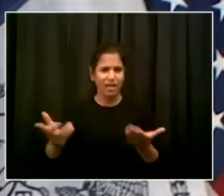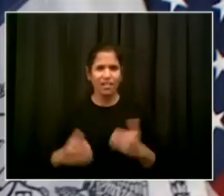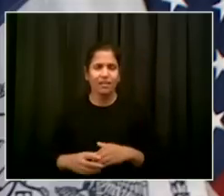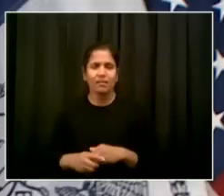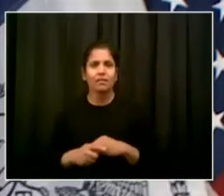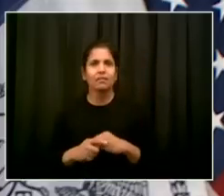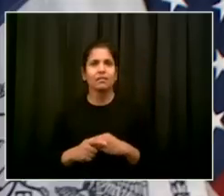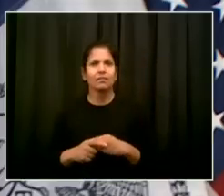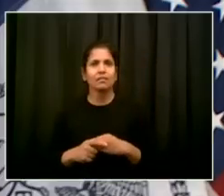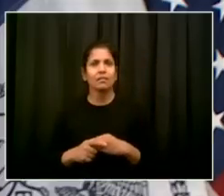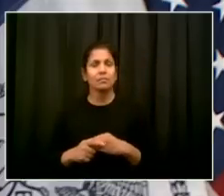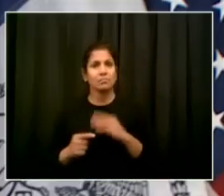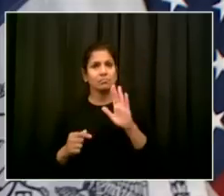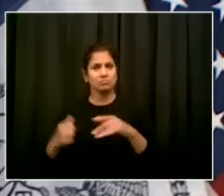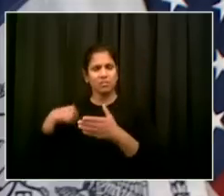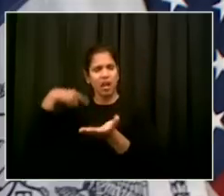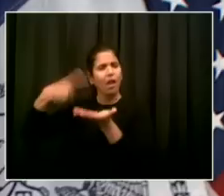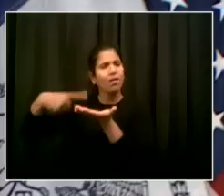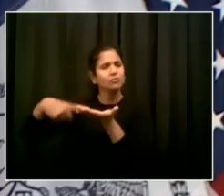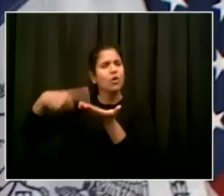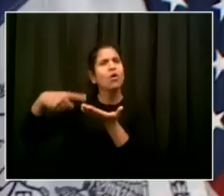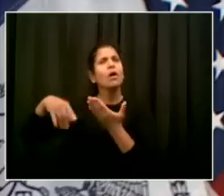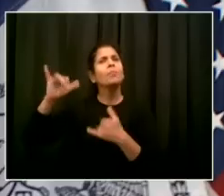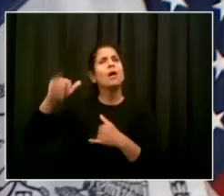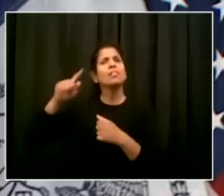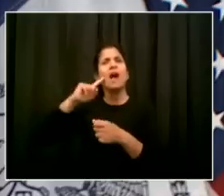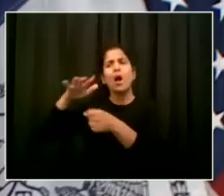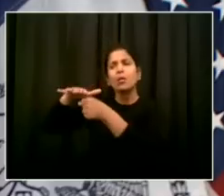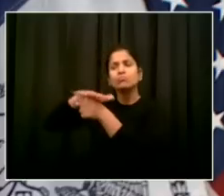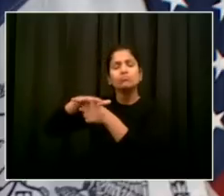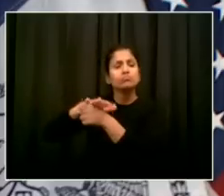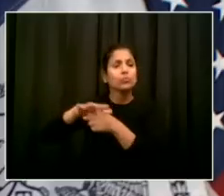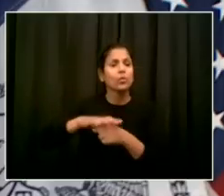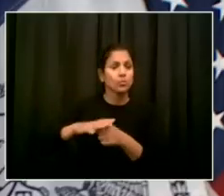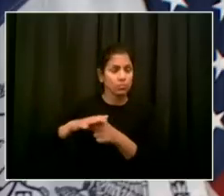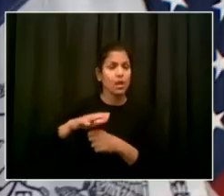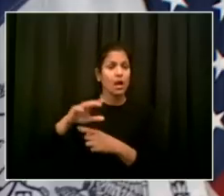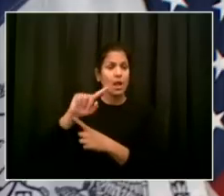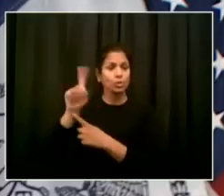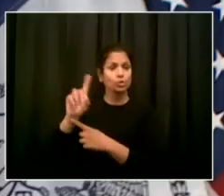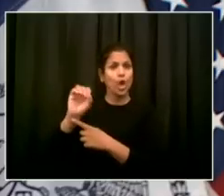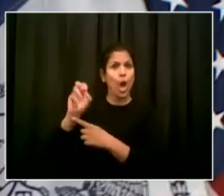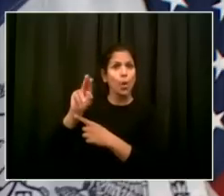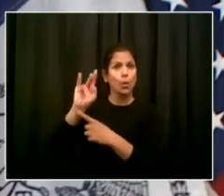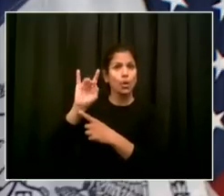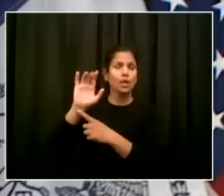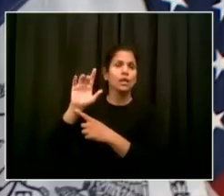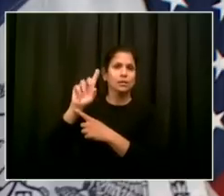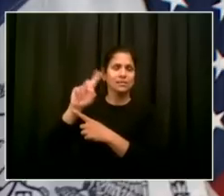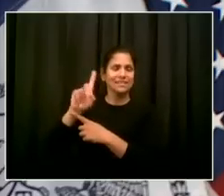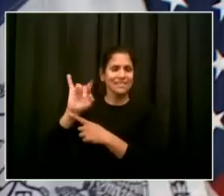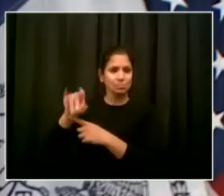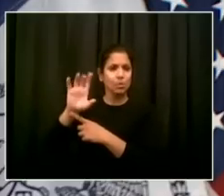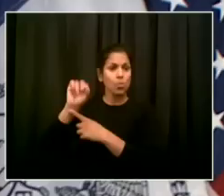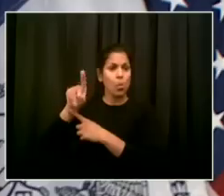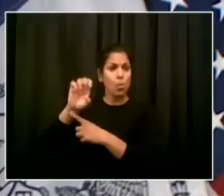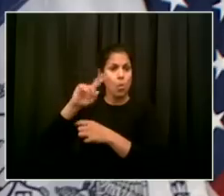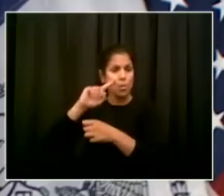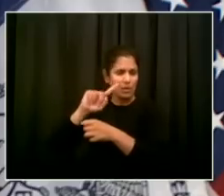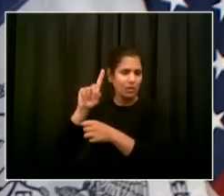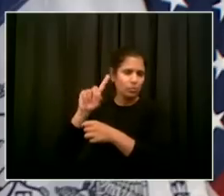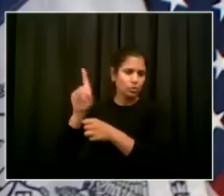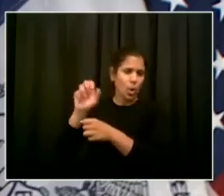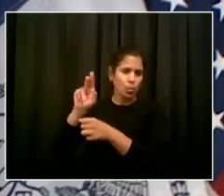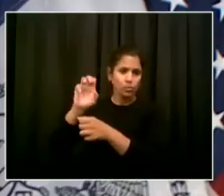ways to blame for what we have been seeing in the last 2 nights. And just to, respectfully, Mr. Mayor, I just want to